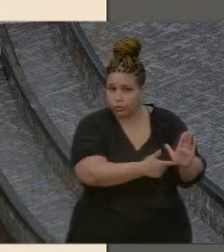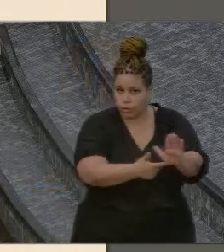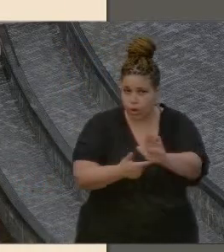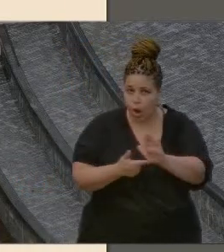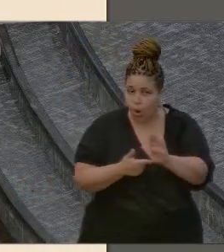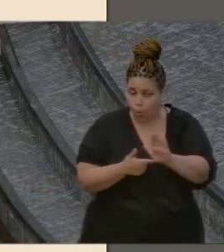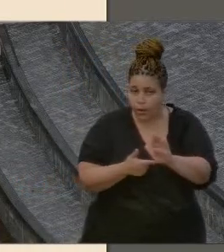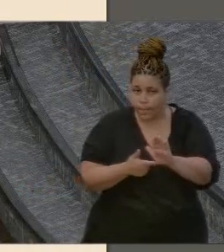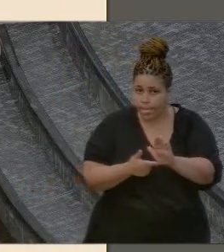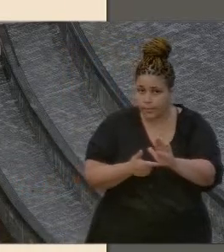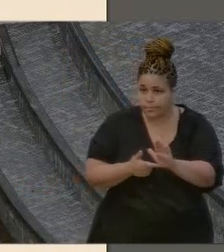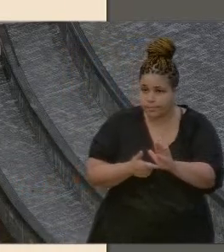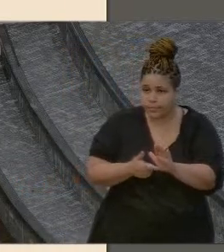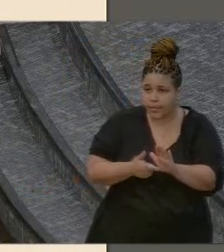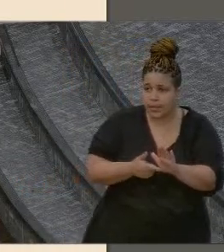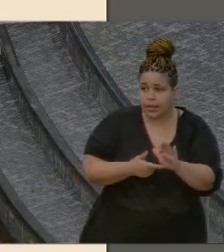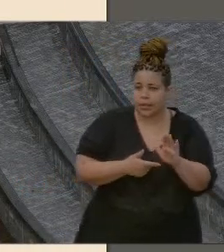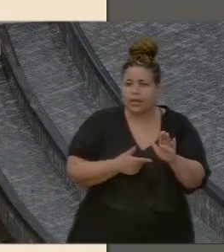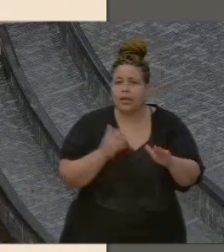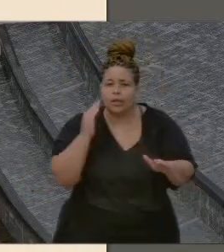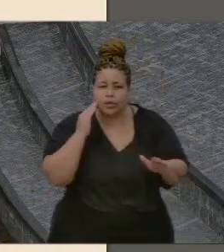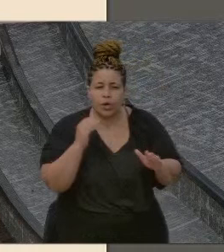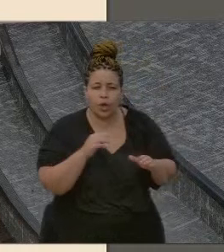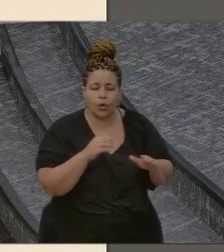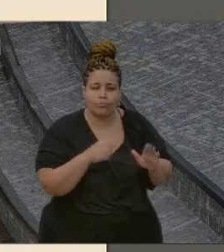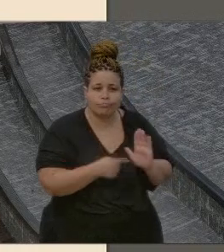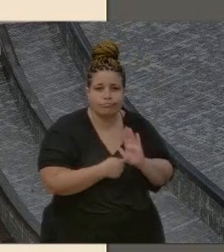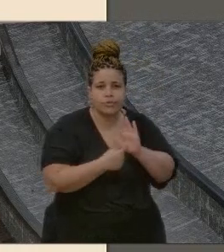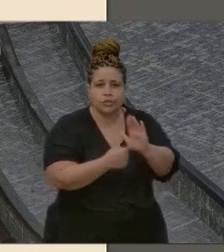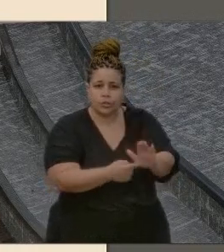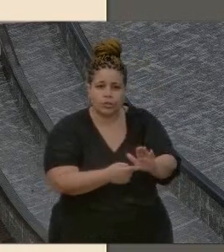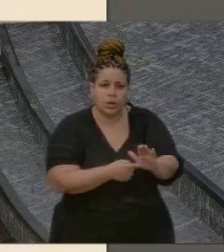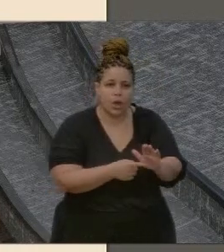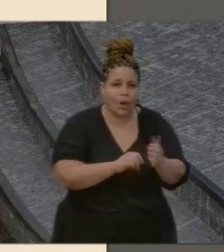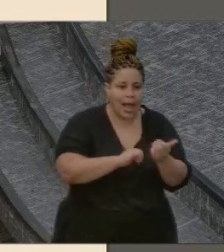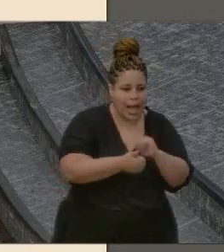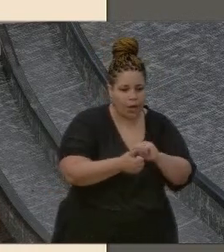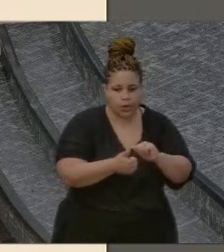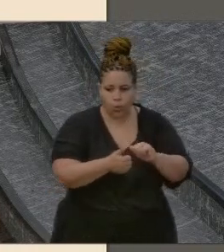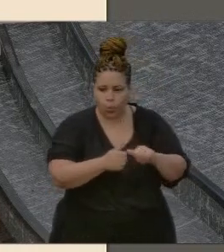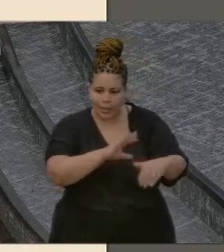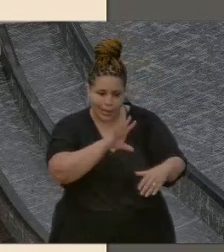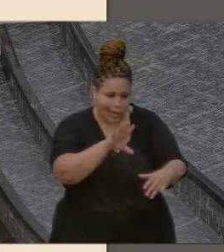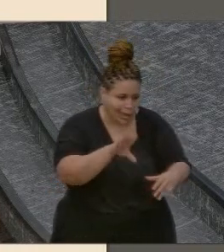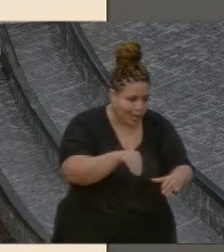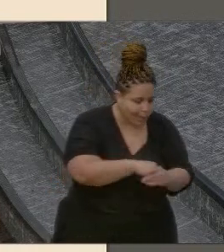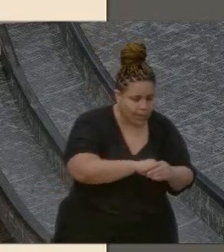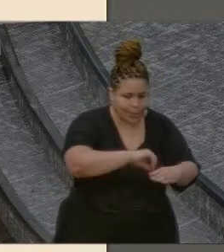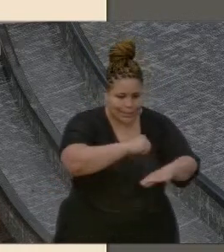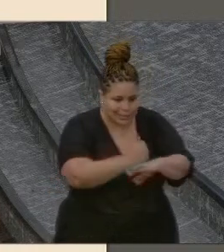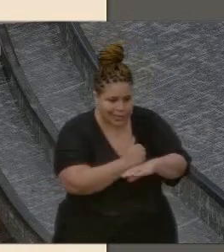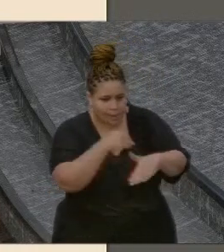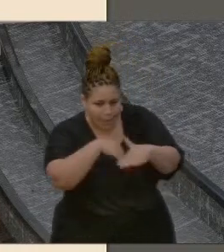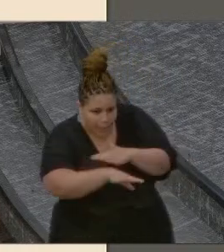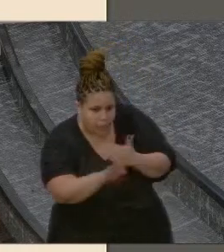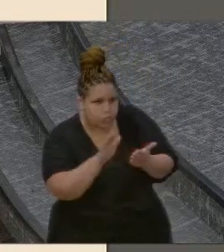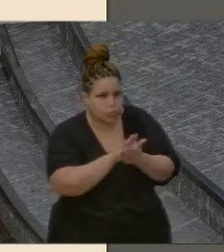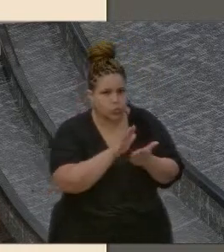impact of restorative practices in schools. Sometimes they're used, but they're not adequately documented.